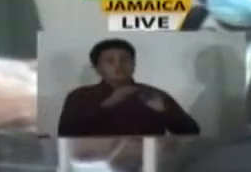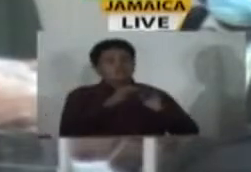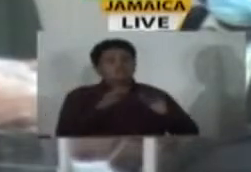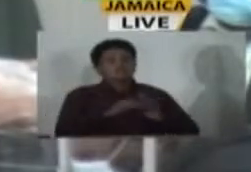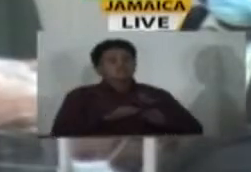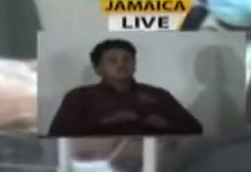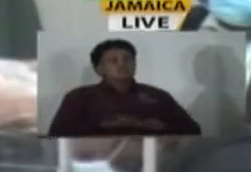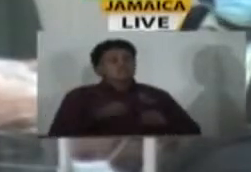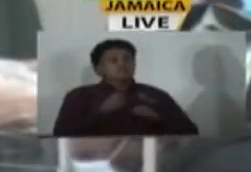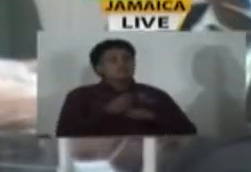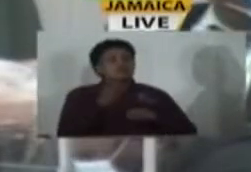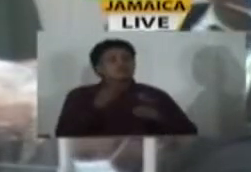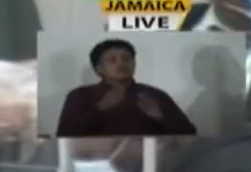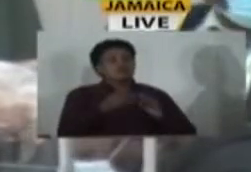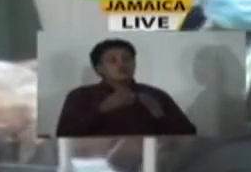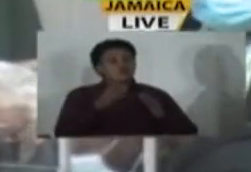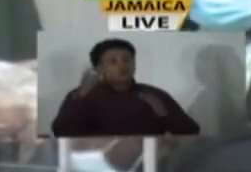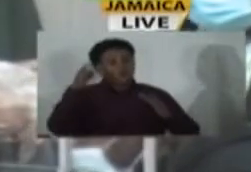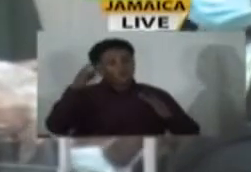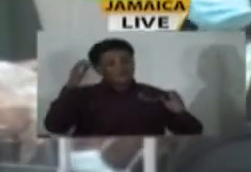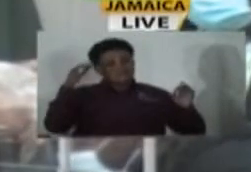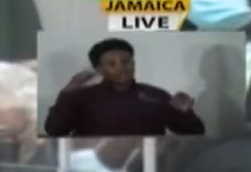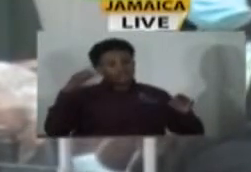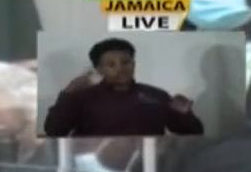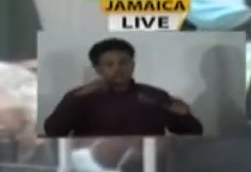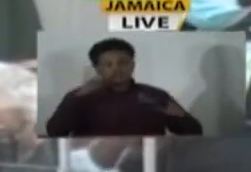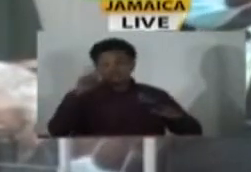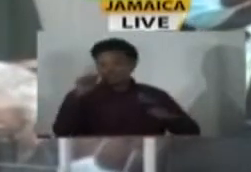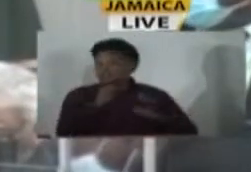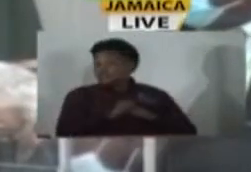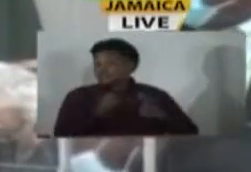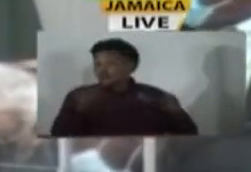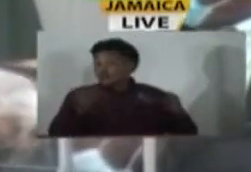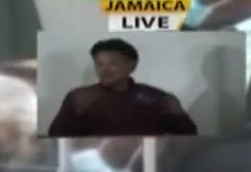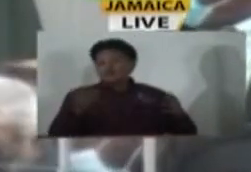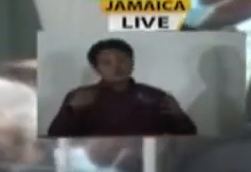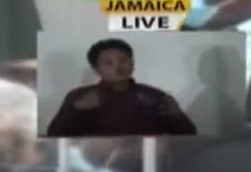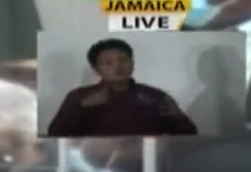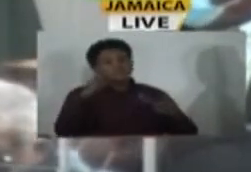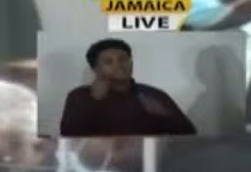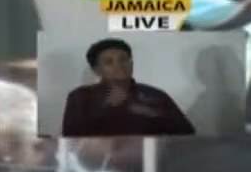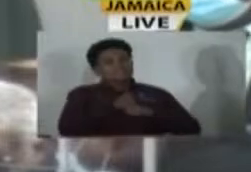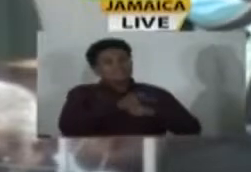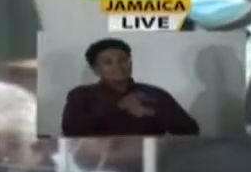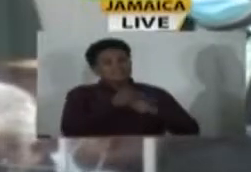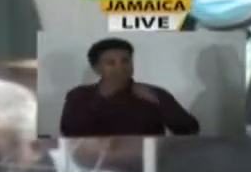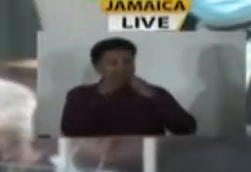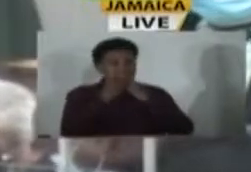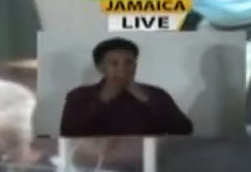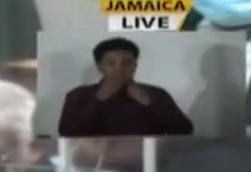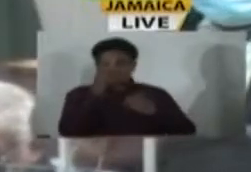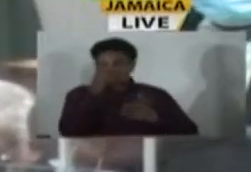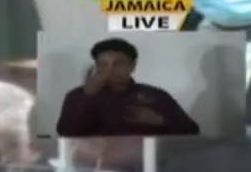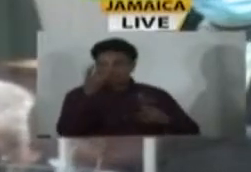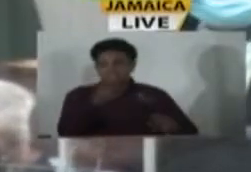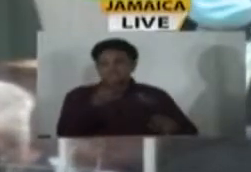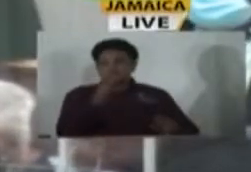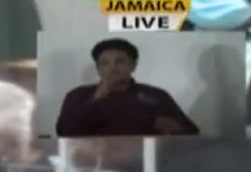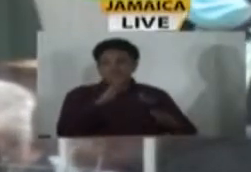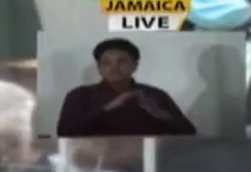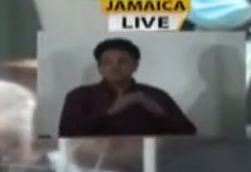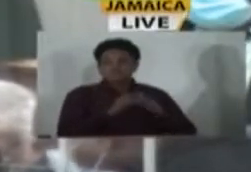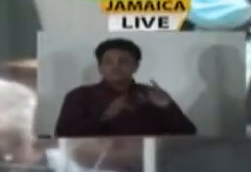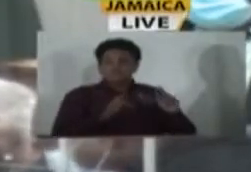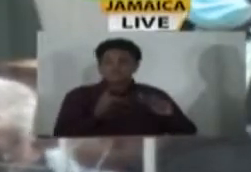and make the wise decision that we safeguard the interests of the